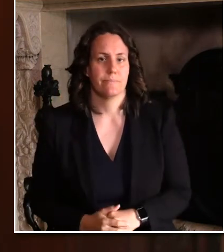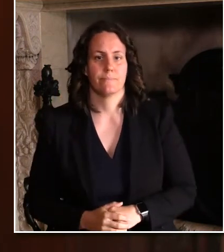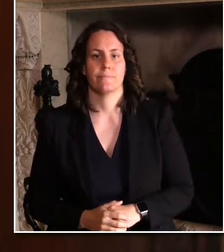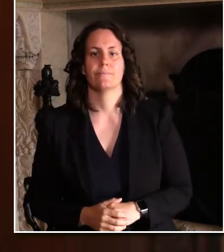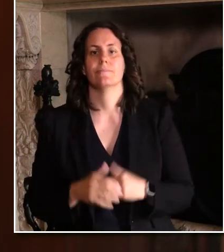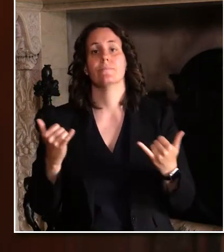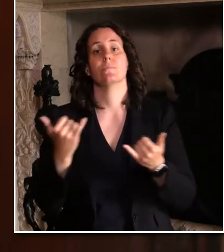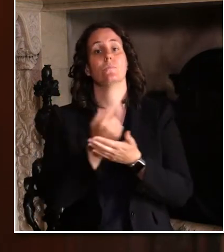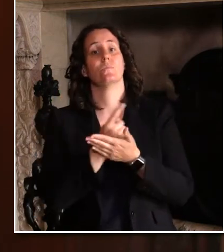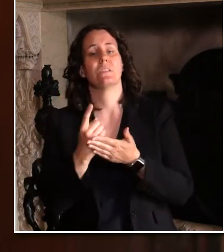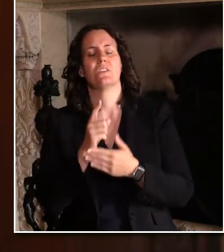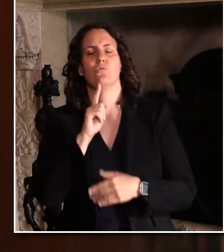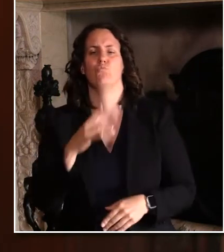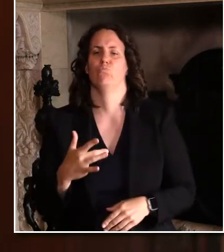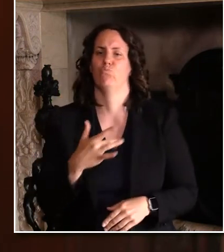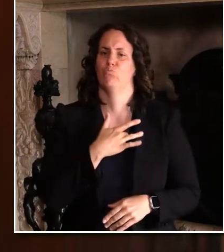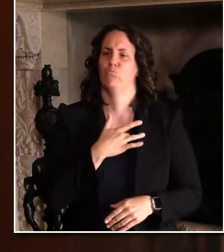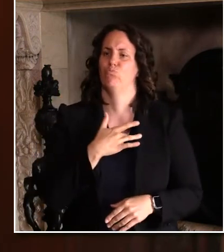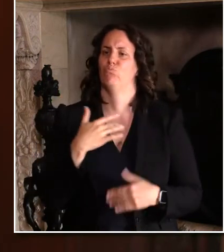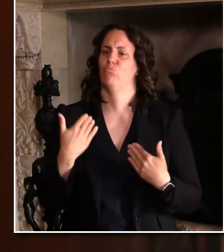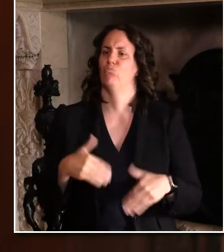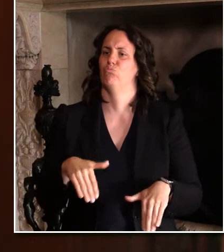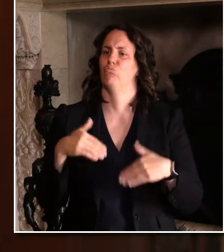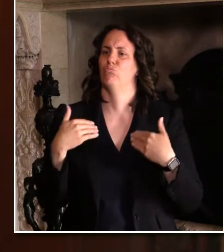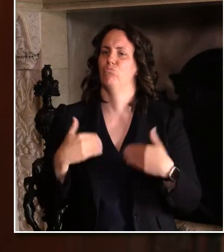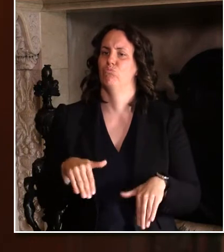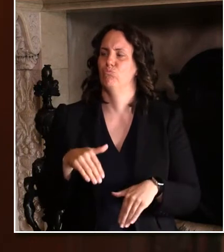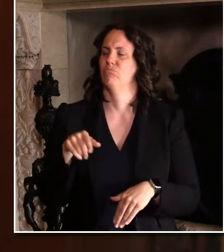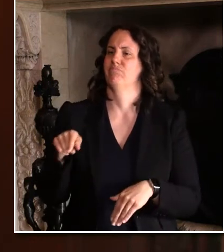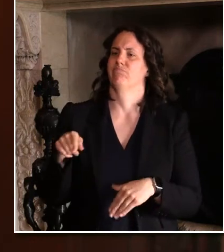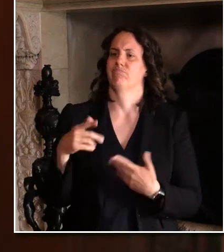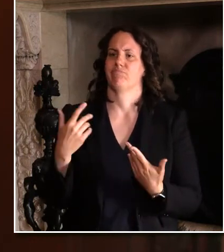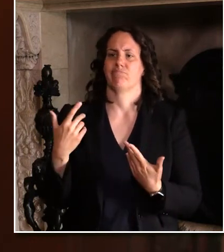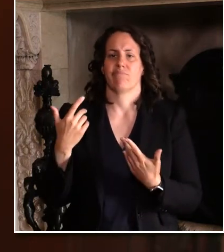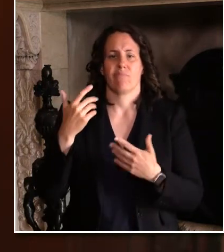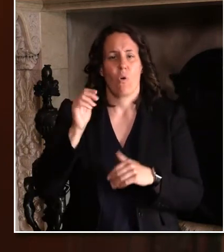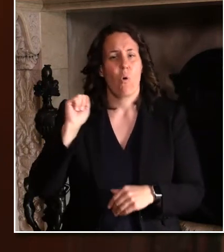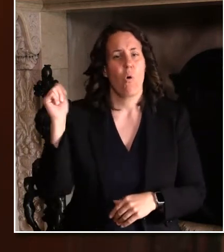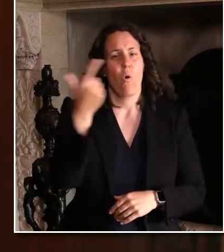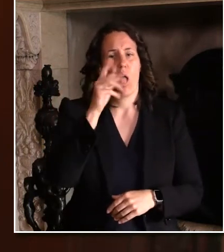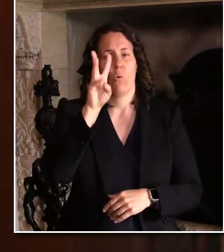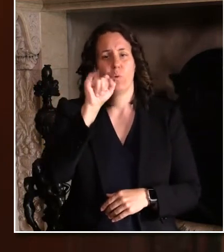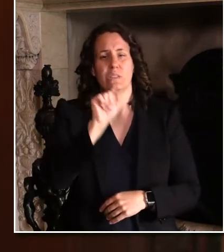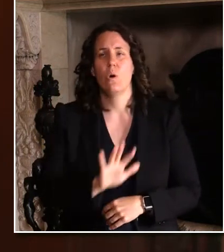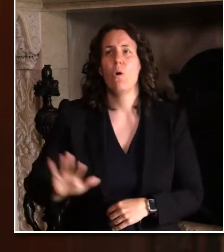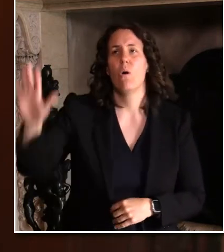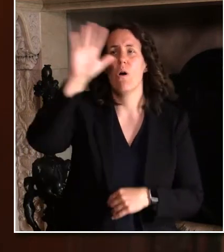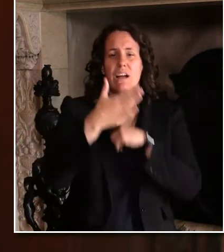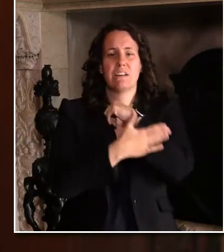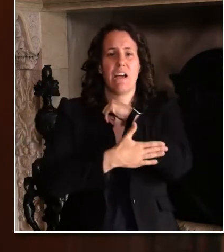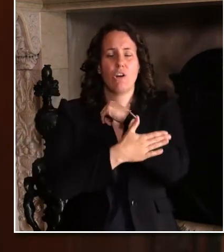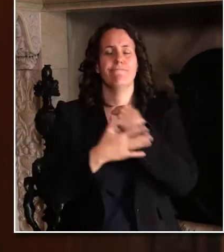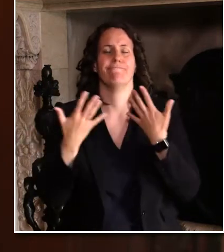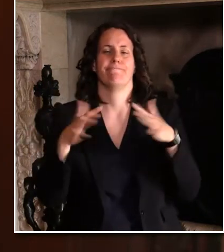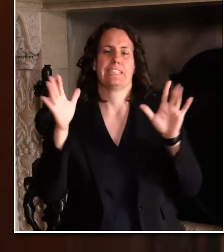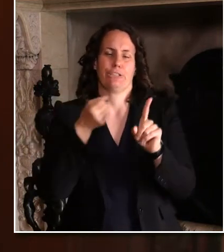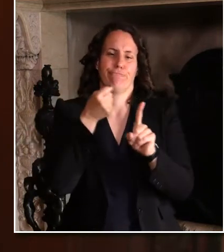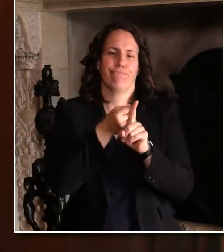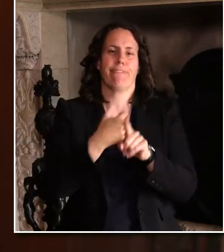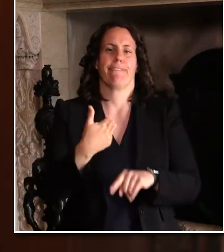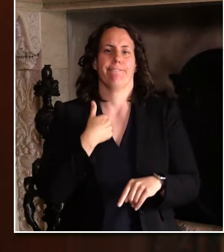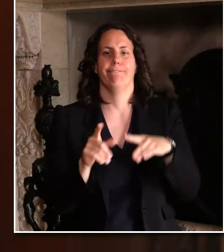milestone. Every county in Wisconsin has now reported at least one case of COVID-19. This disease is impacting